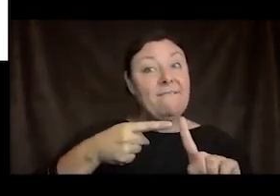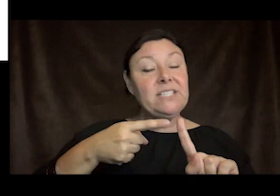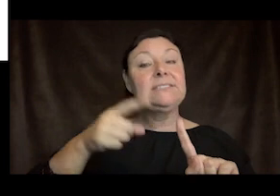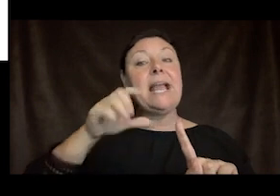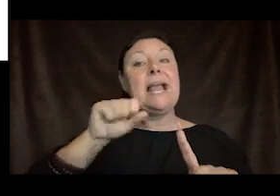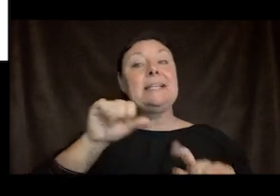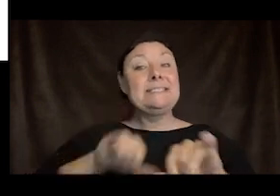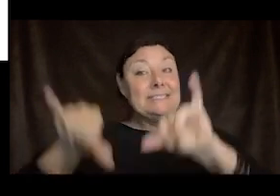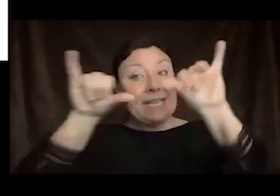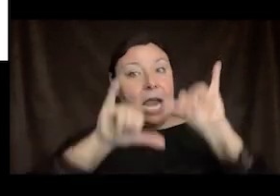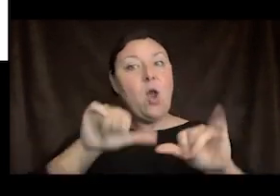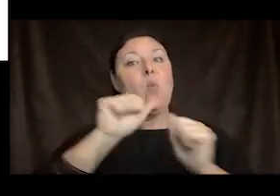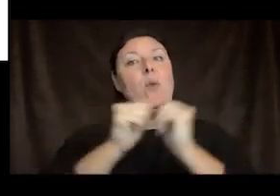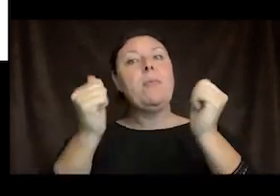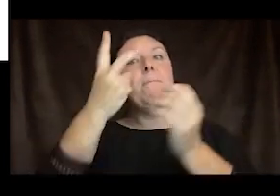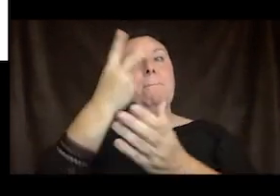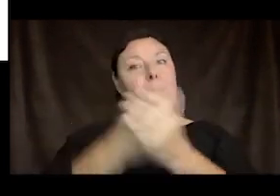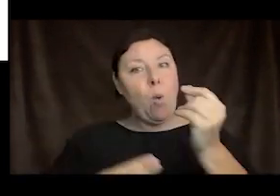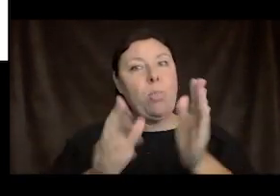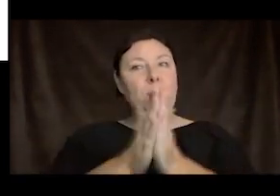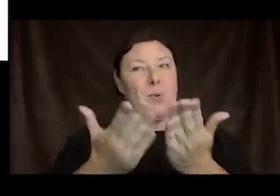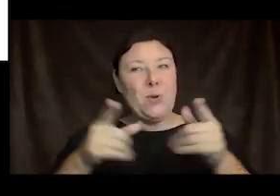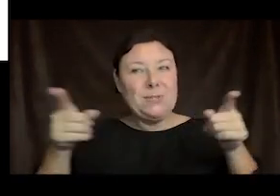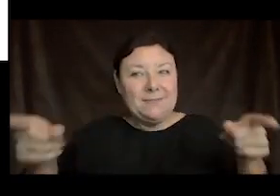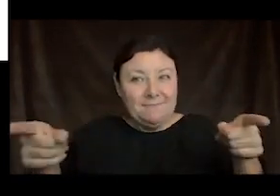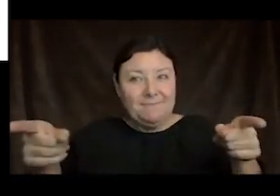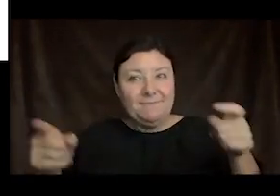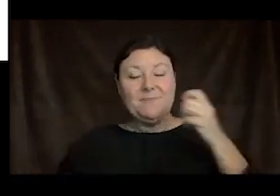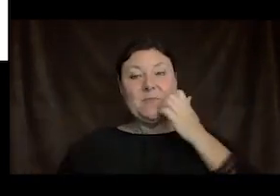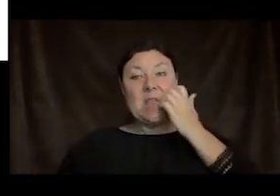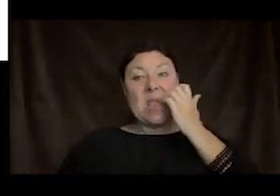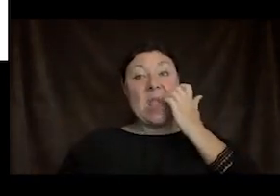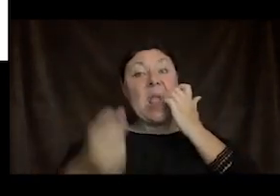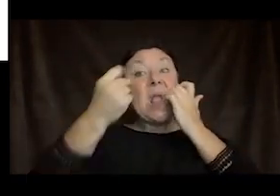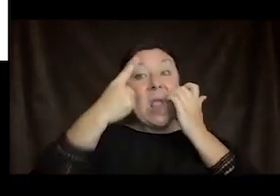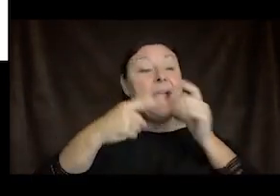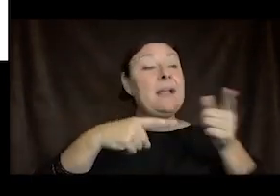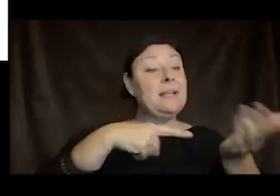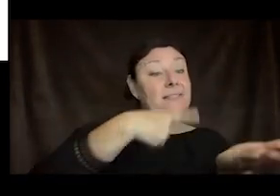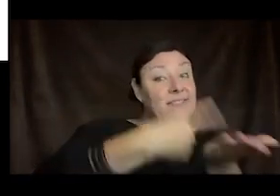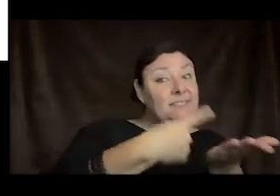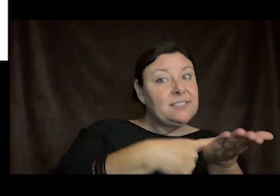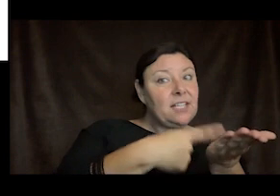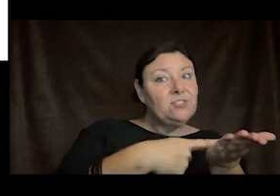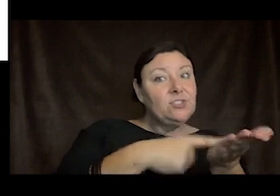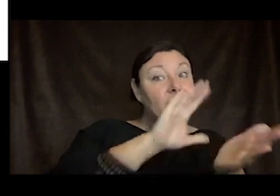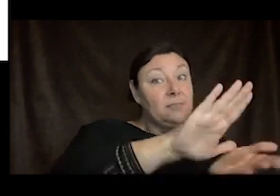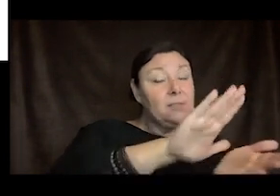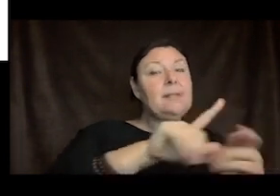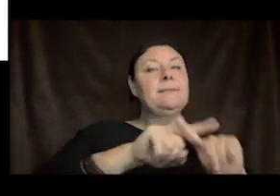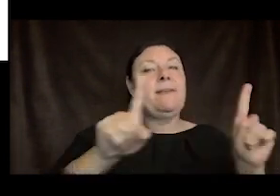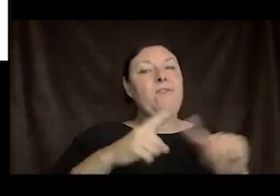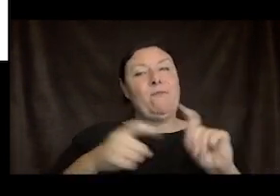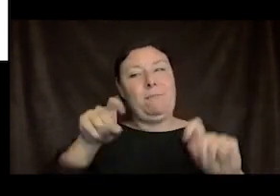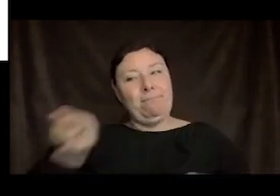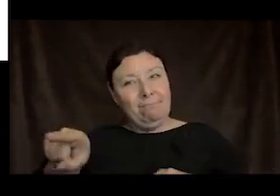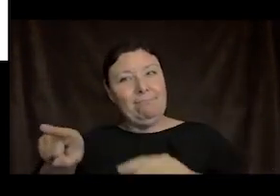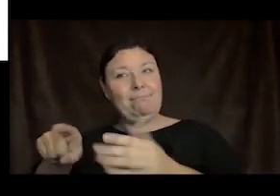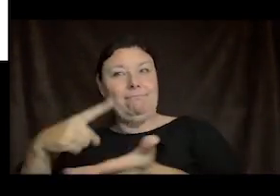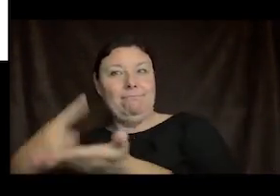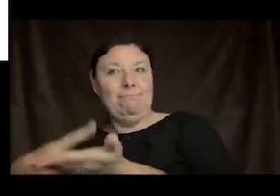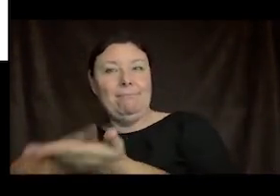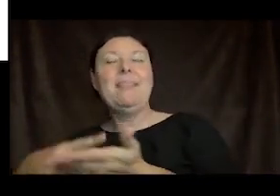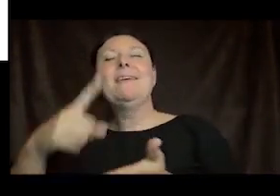though, would have a different kind of discussion versus the other group. We found this, for an example, when